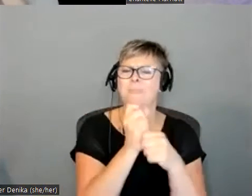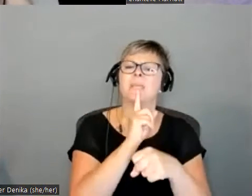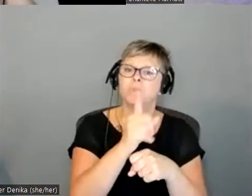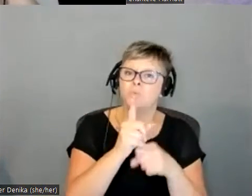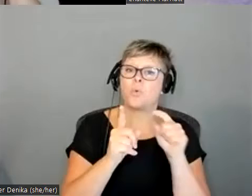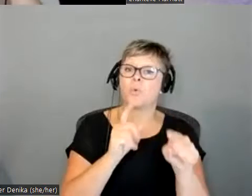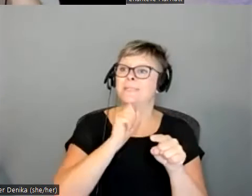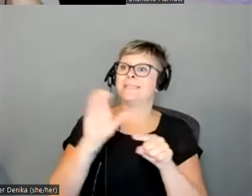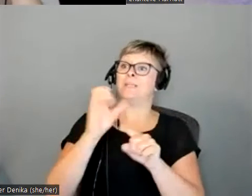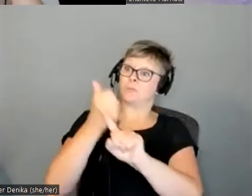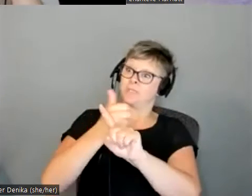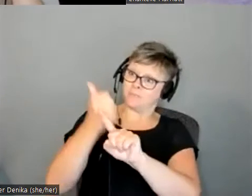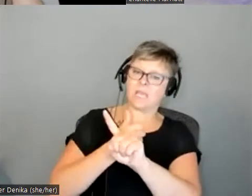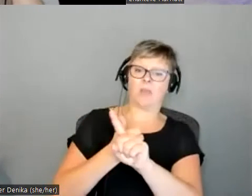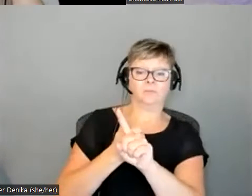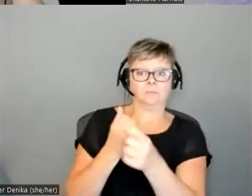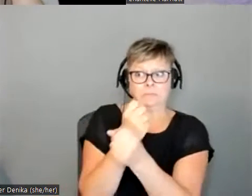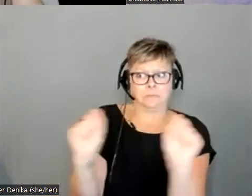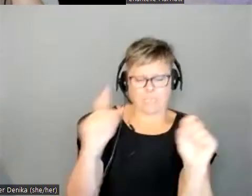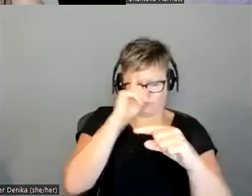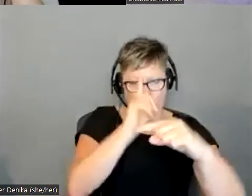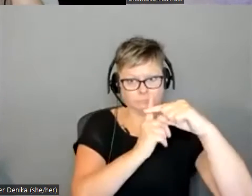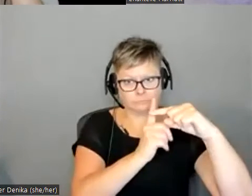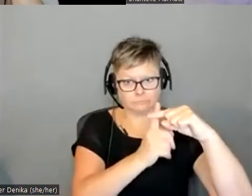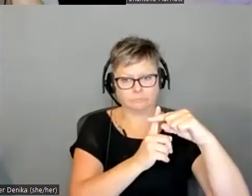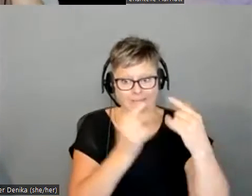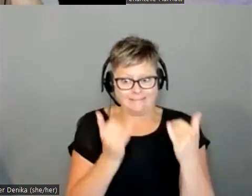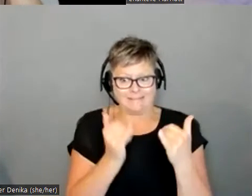of not only older adults today, but also in the future.